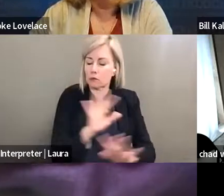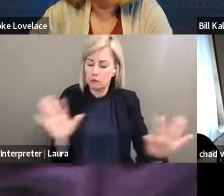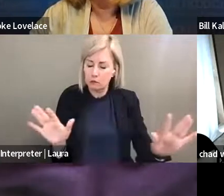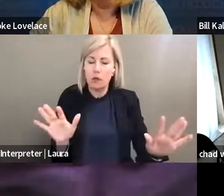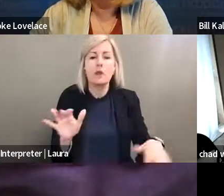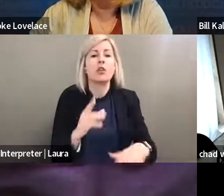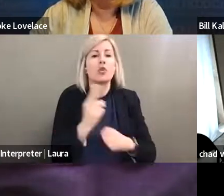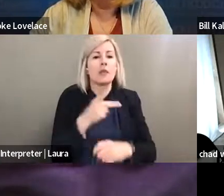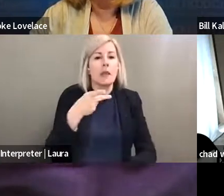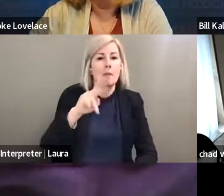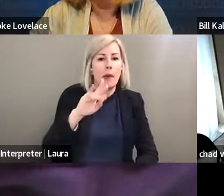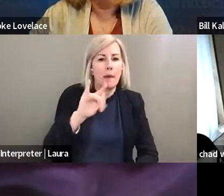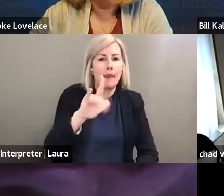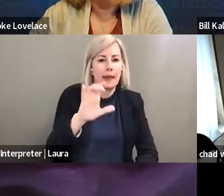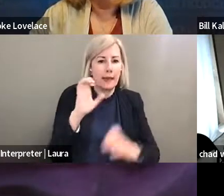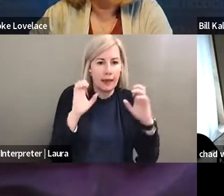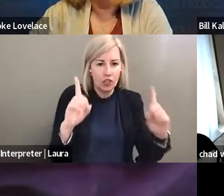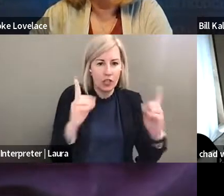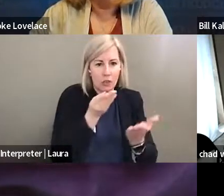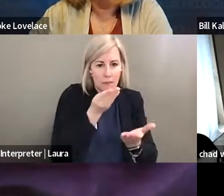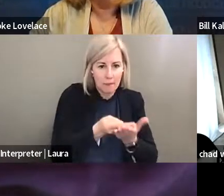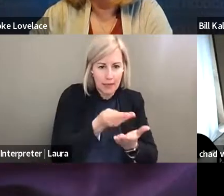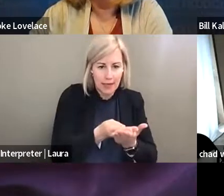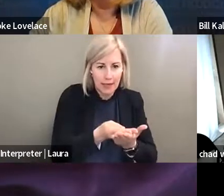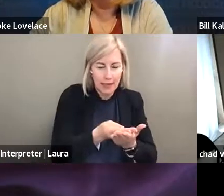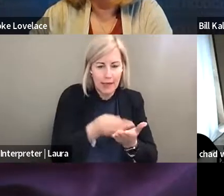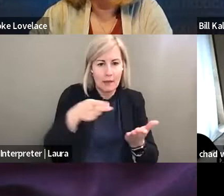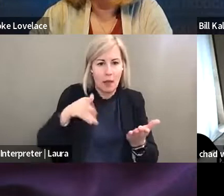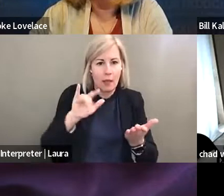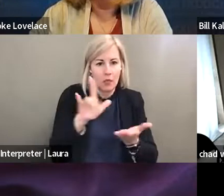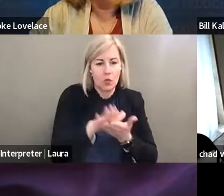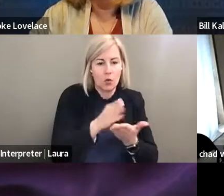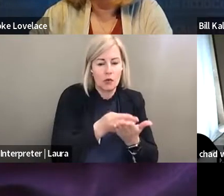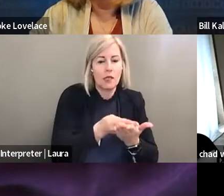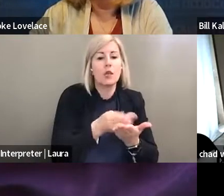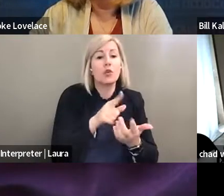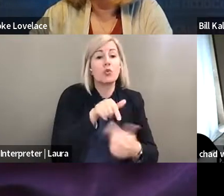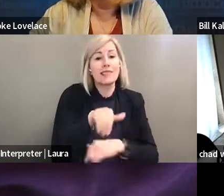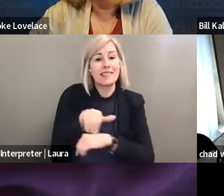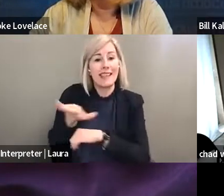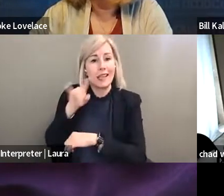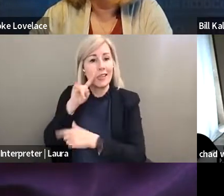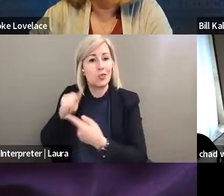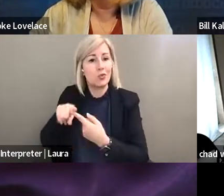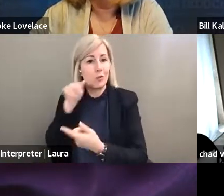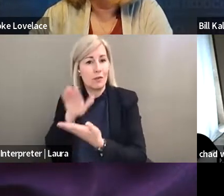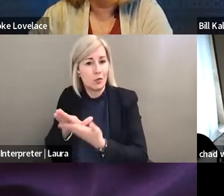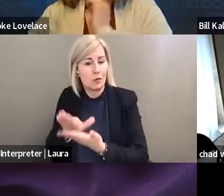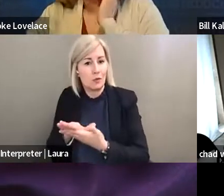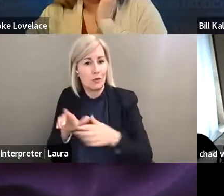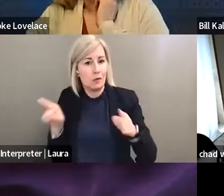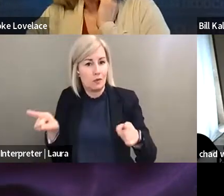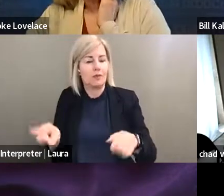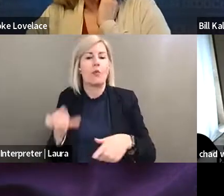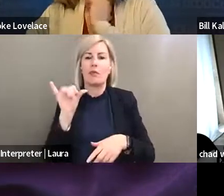using public education money, public school money to send kids to private school. And so that is